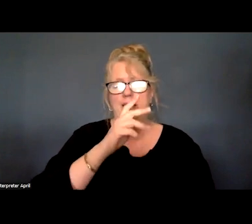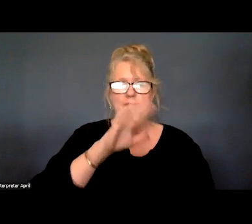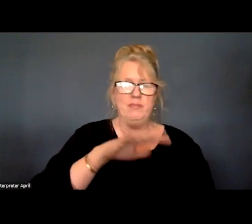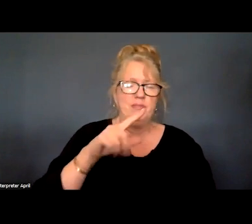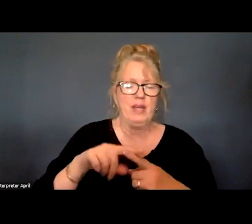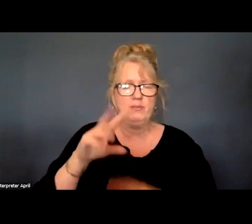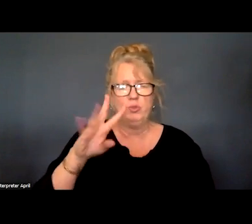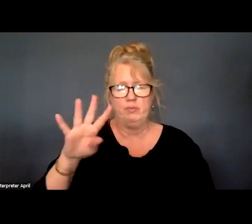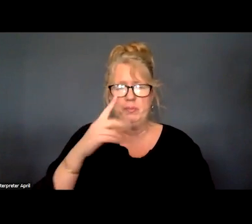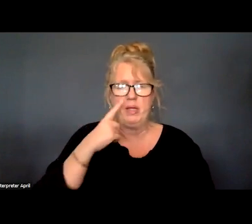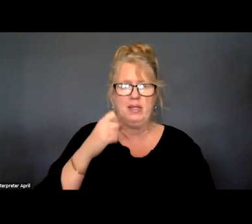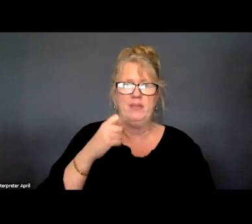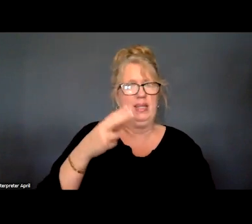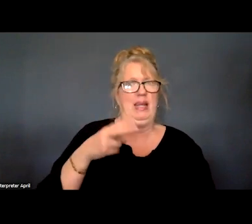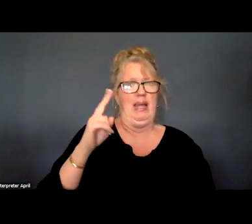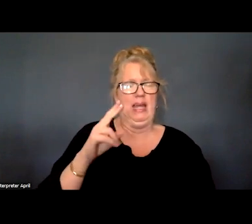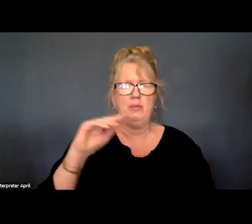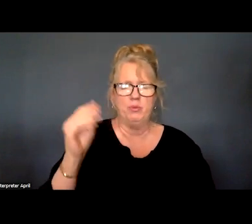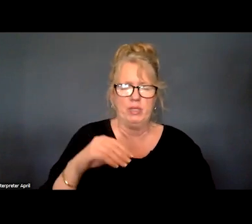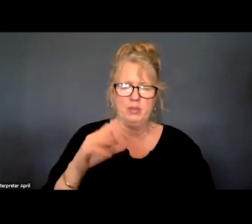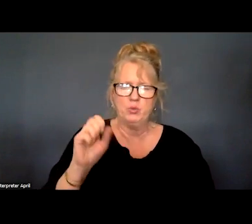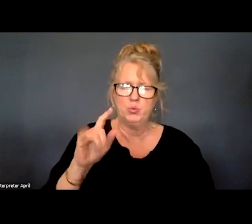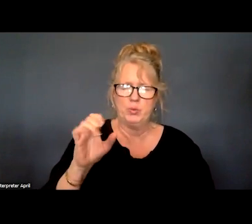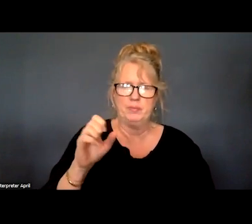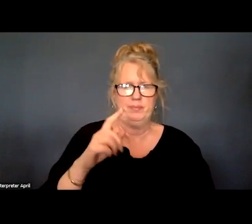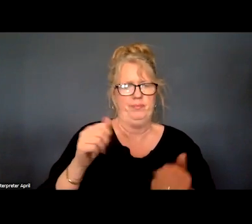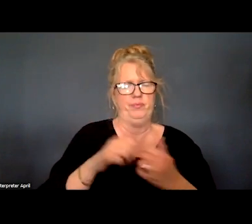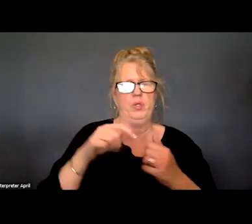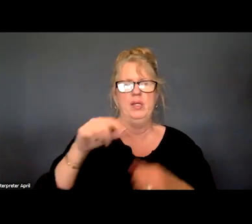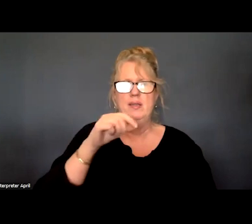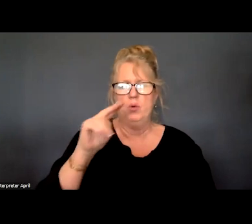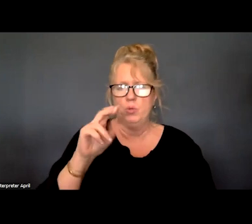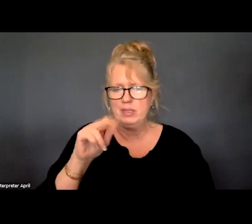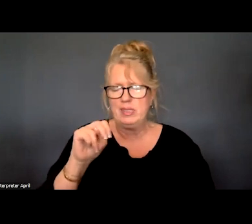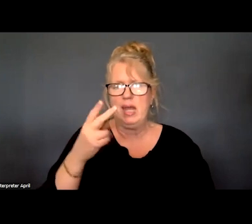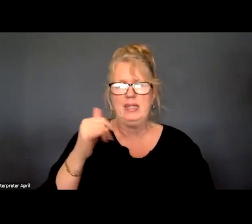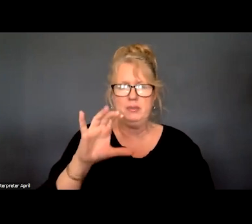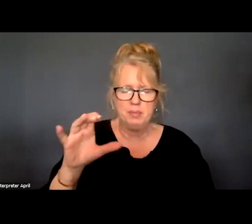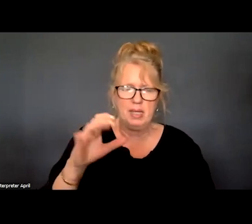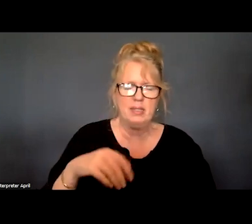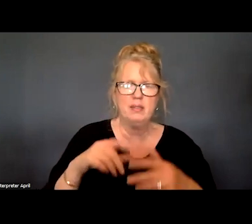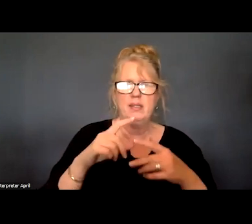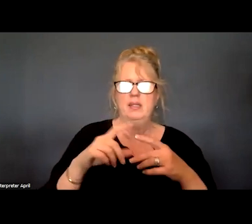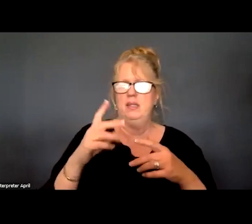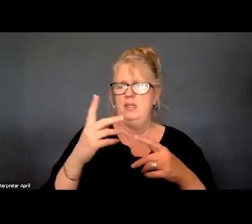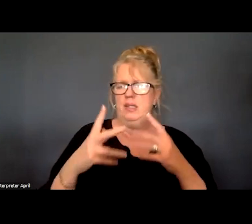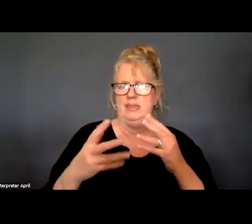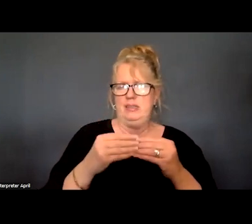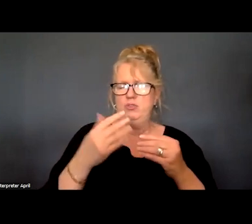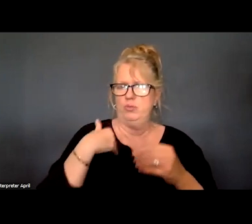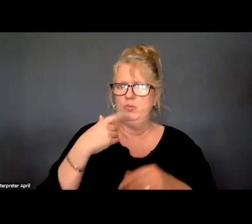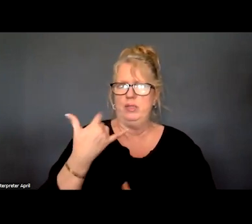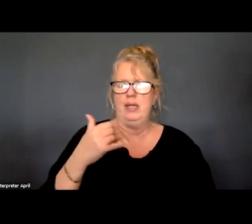old had the highest rates of suicide. Among men, those who were non-Hispanic and those who were American Indian or Alaskan Native additionally had high